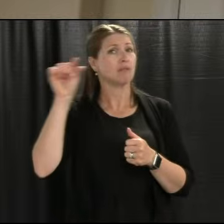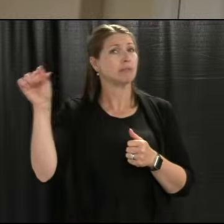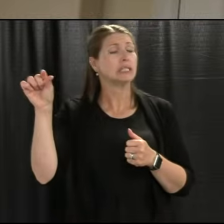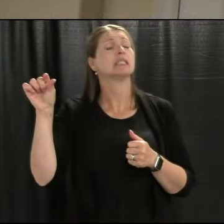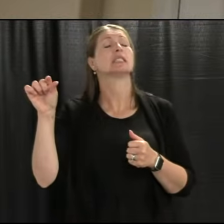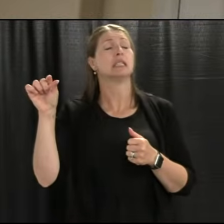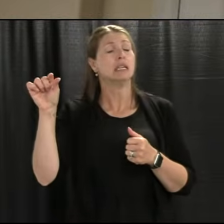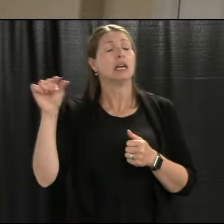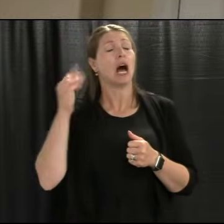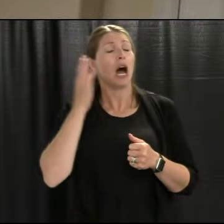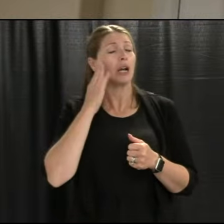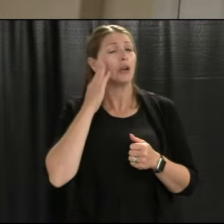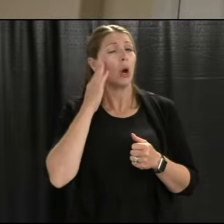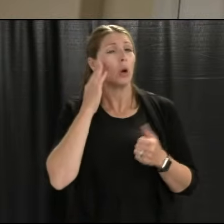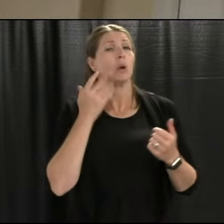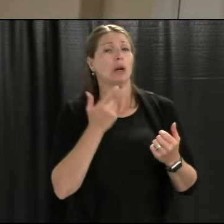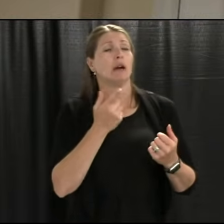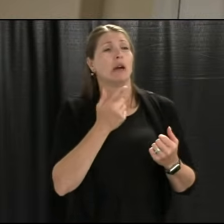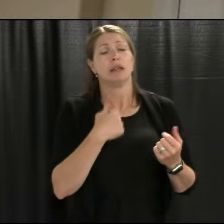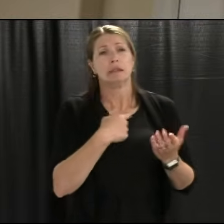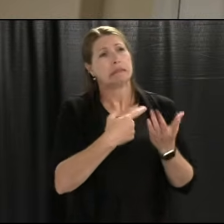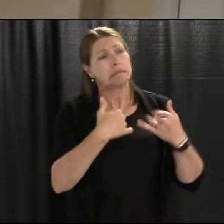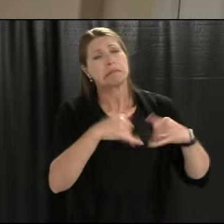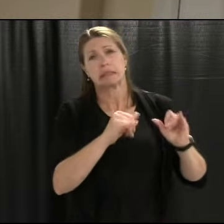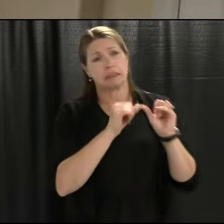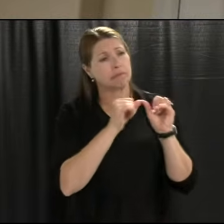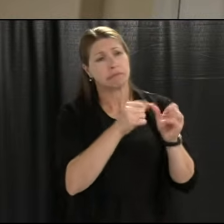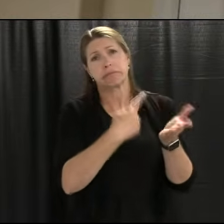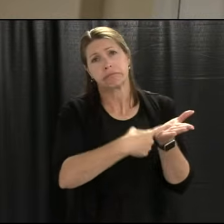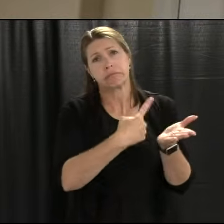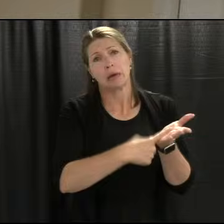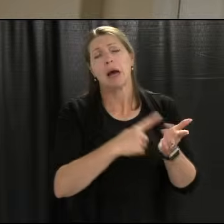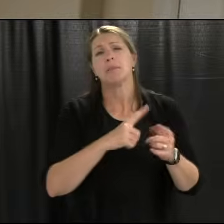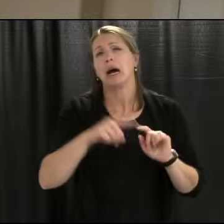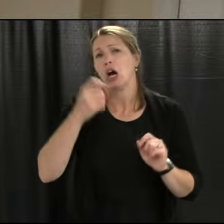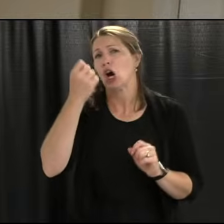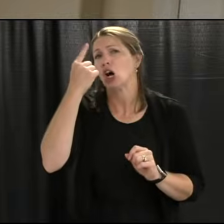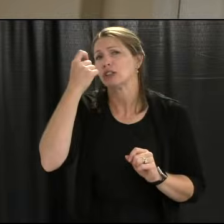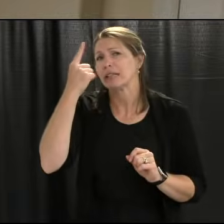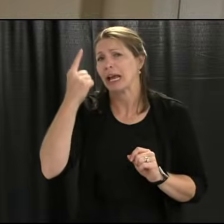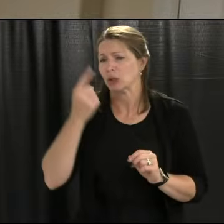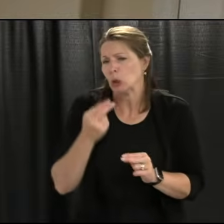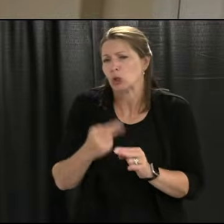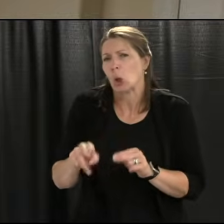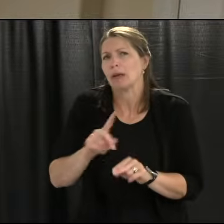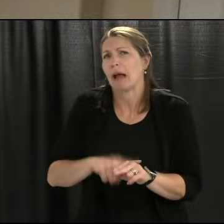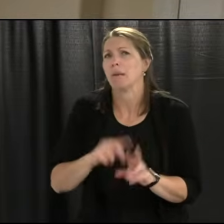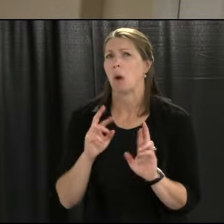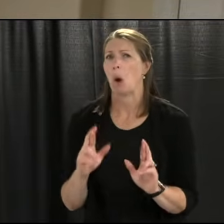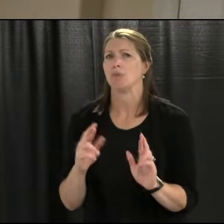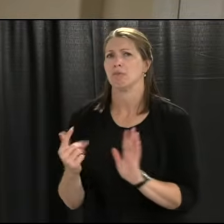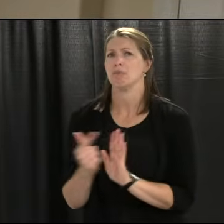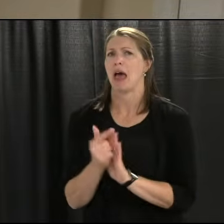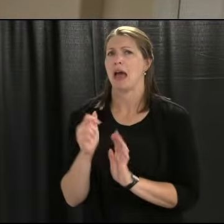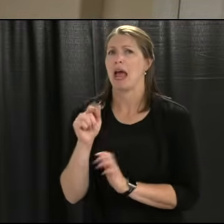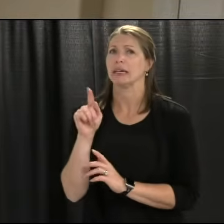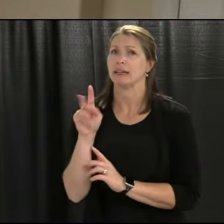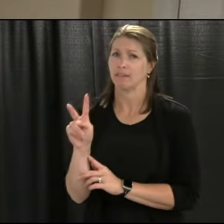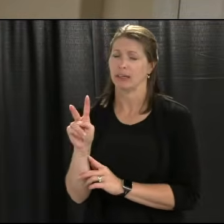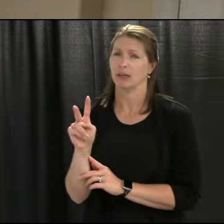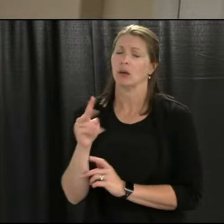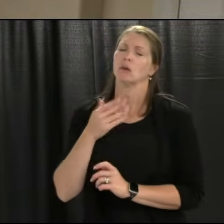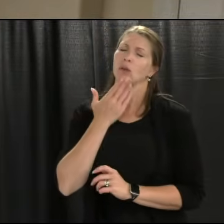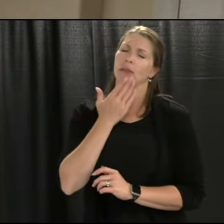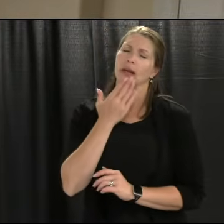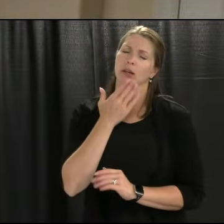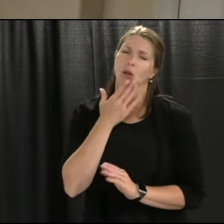for a window in time, and we thank you for your cooperation. We do have a lot